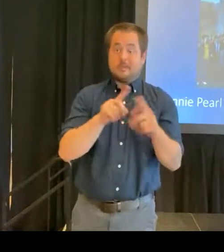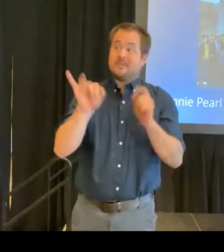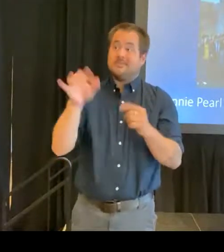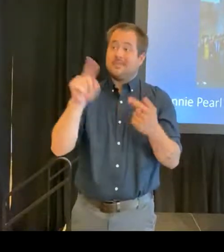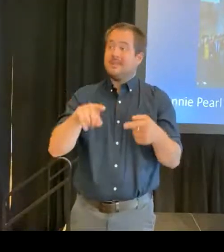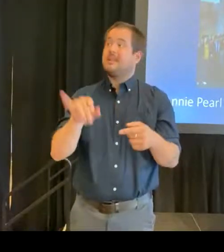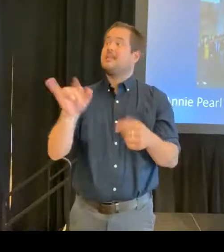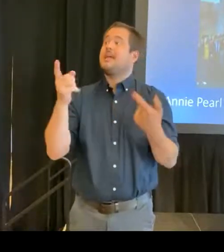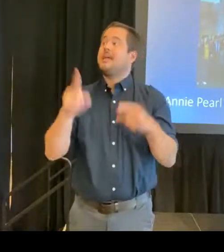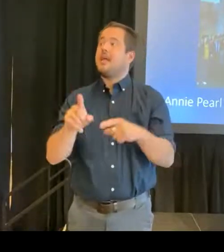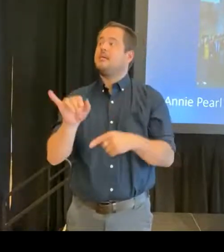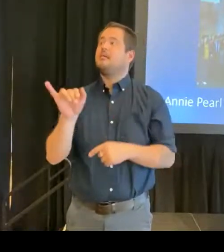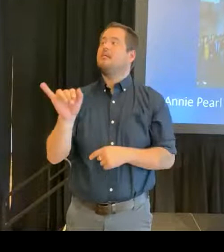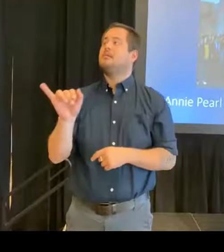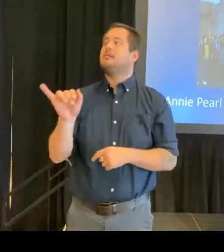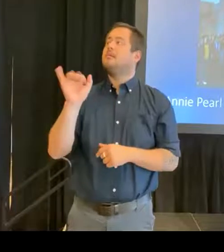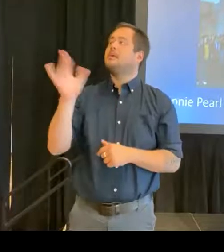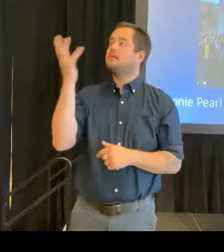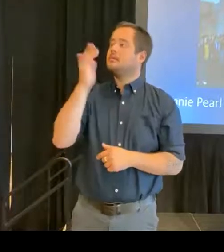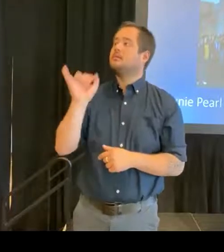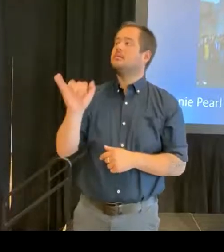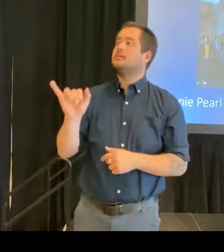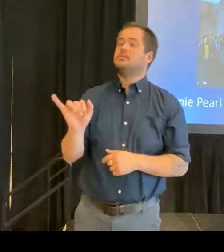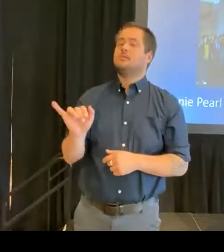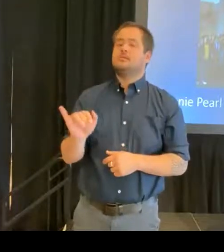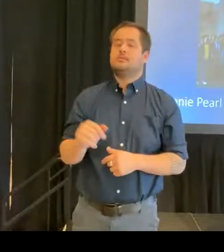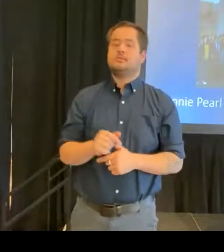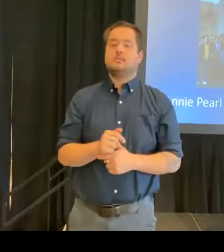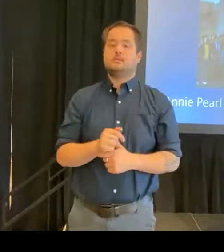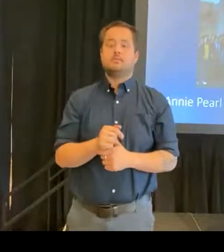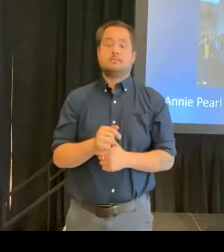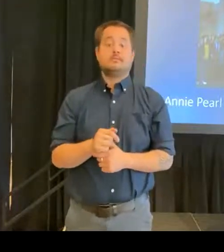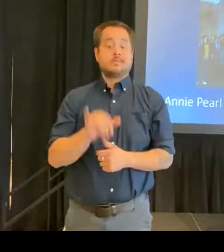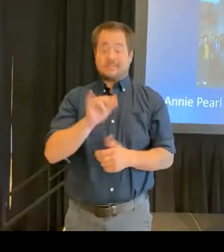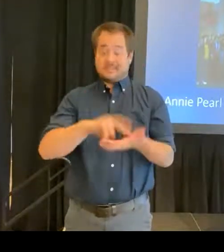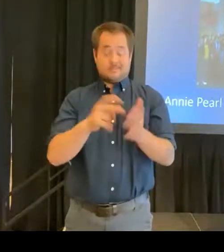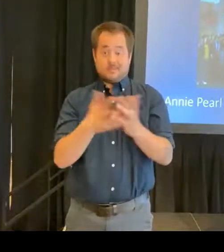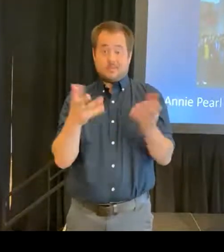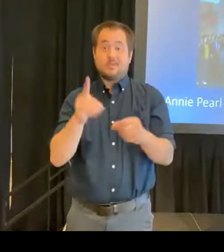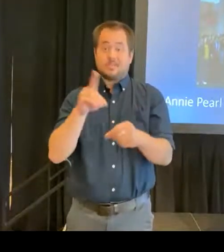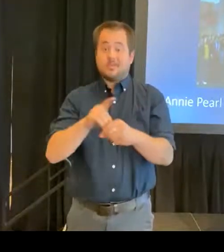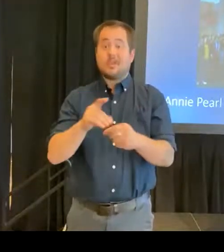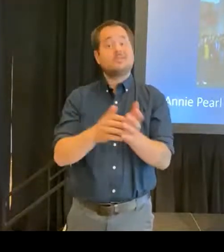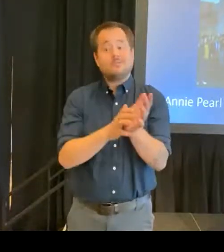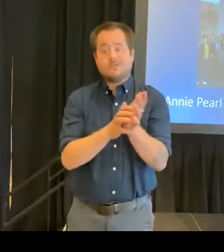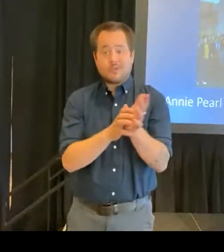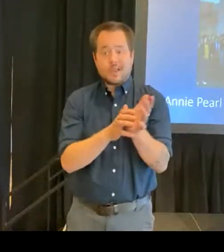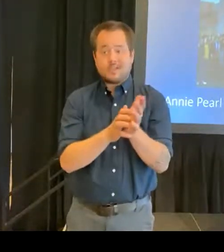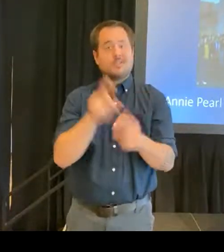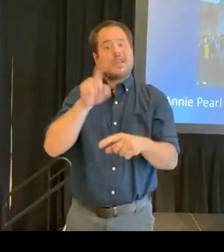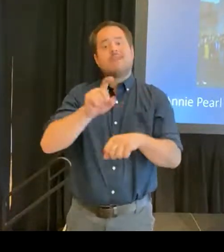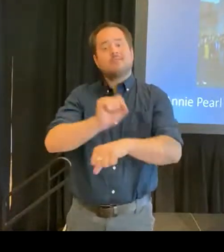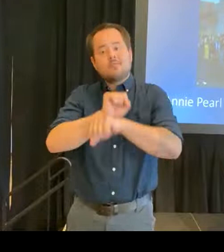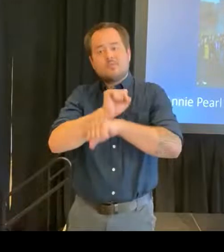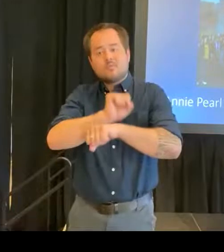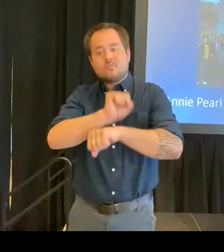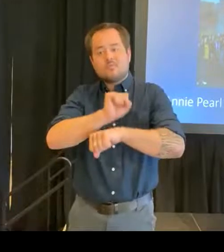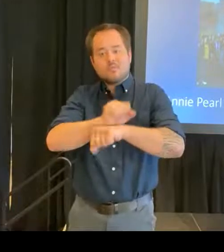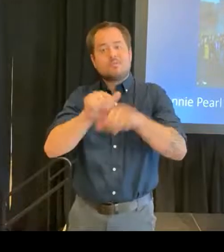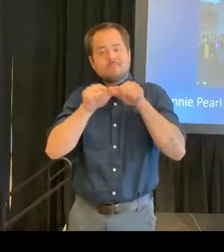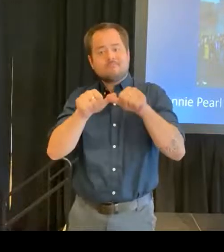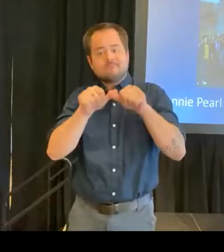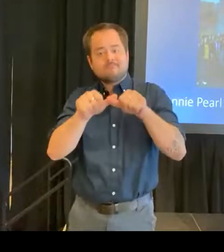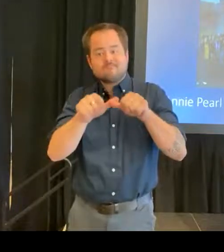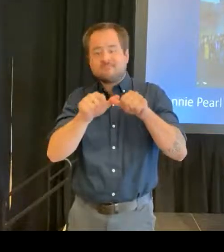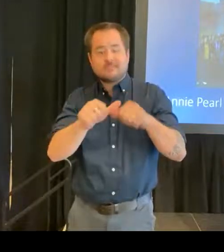And this tells me is that if we're thinking big picture, that means that if democracy is fragile, we have to work to keep it. It's not natural for